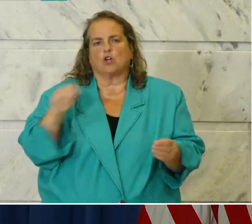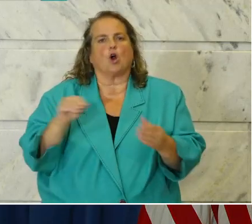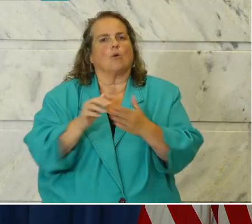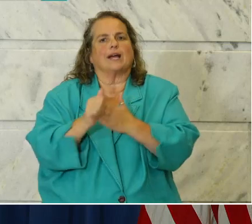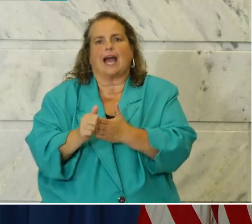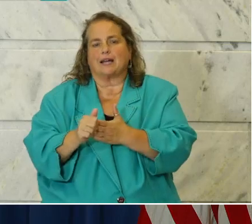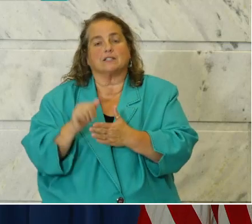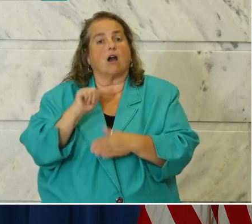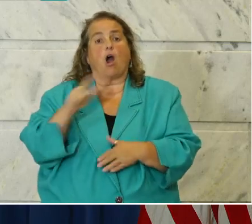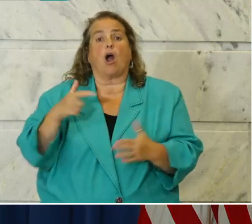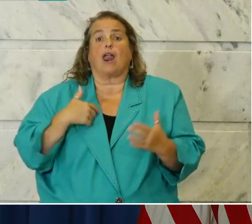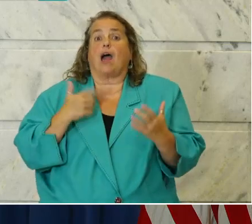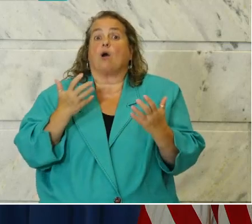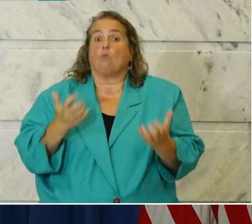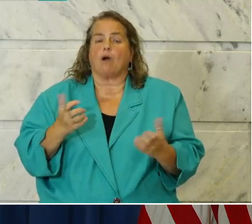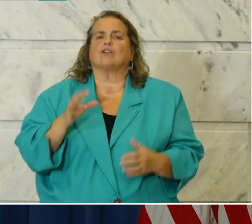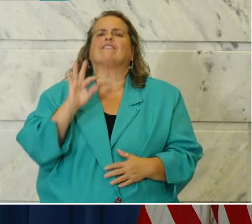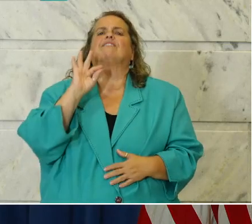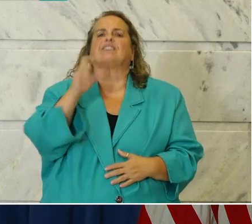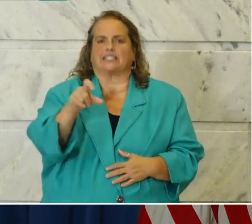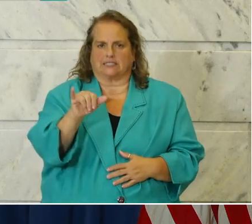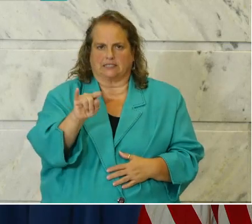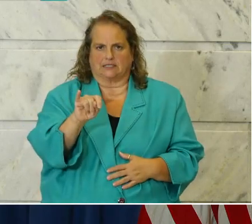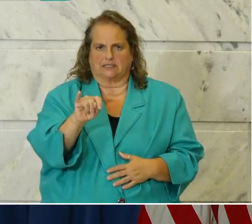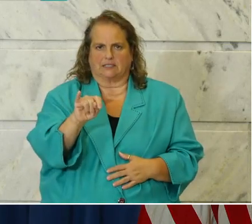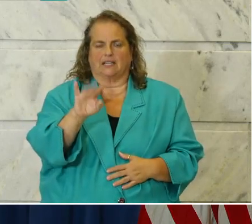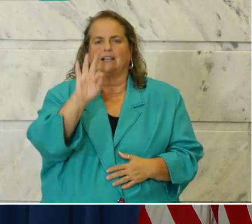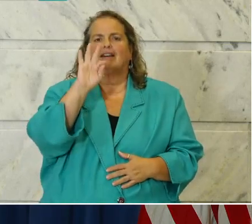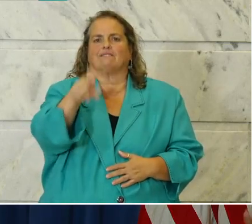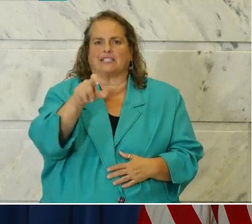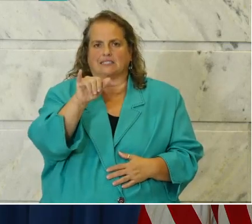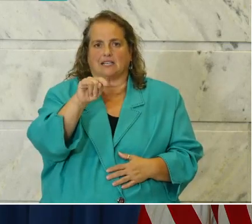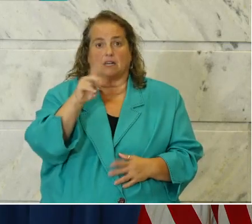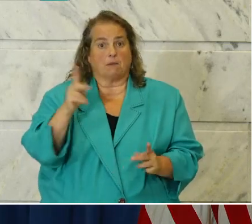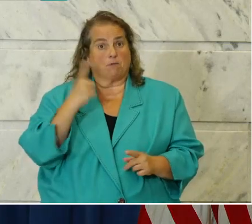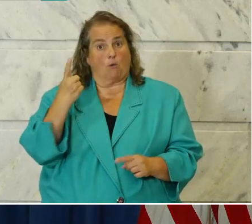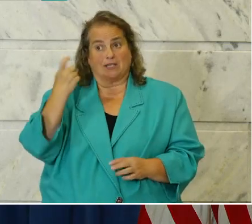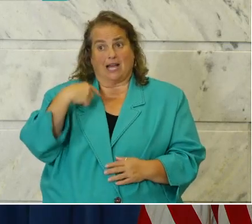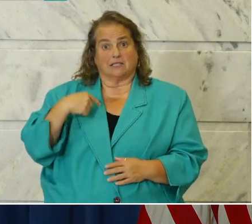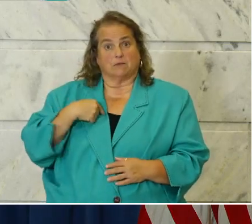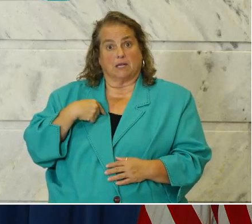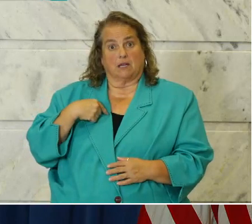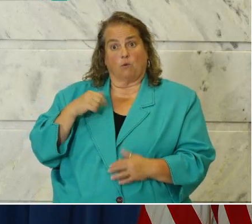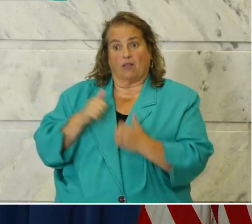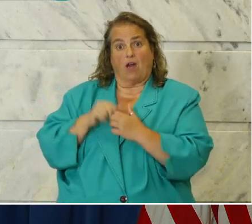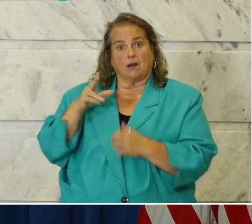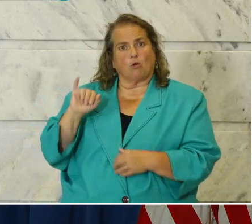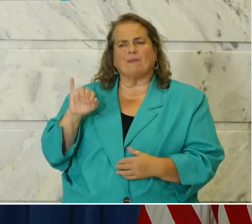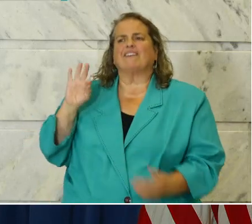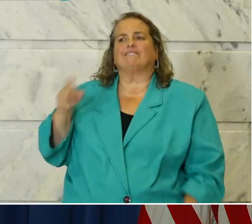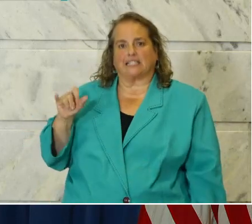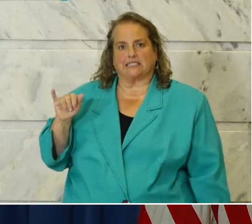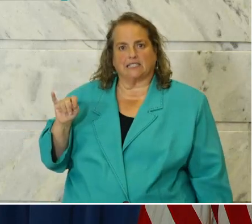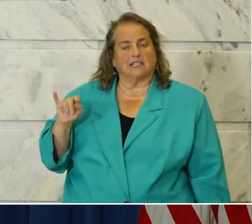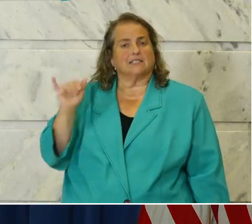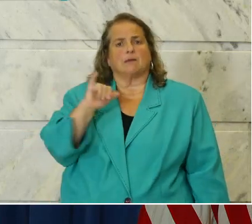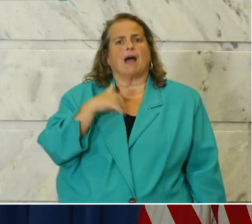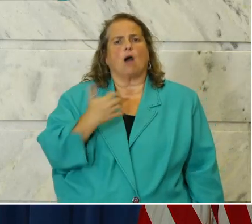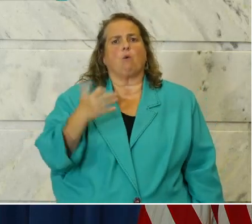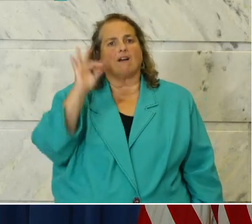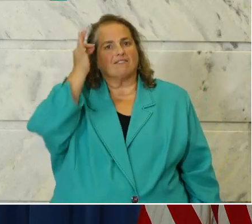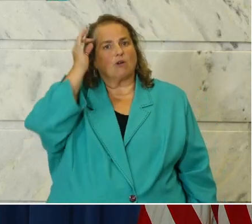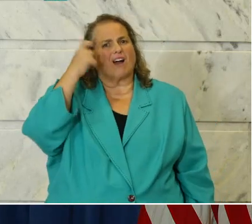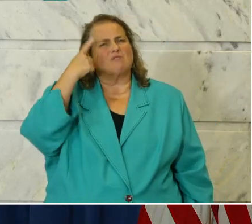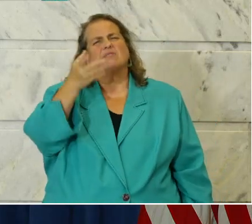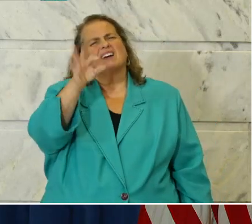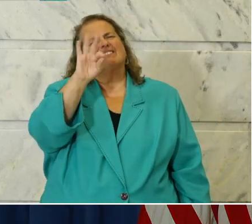all I want is for it to be fixed. That's what people ask me, right? And the unemployment, fix it. And we're working really hard to do